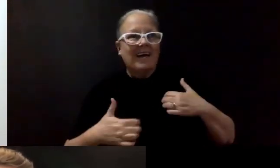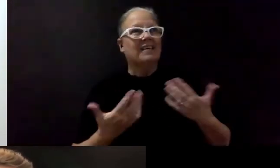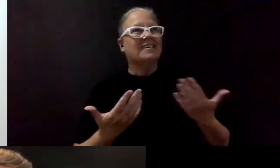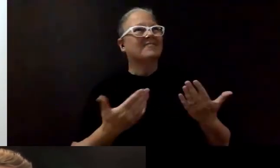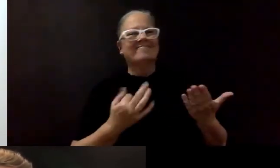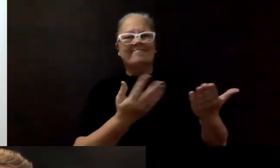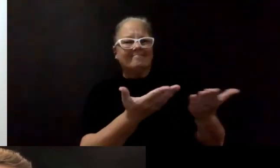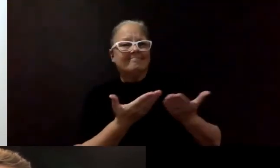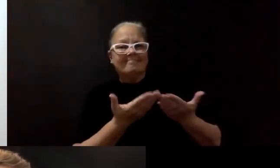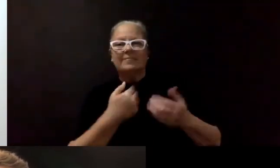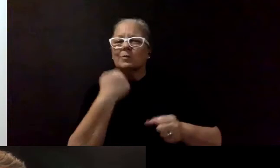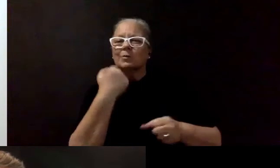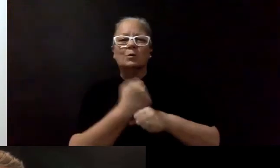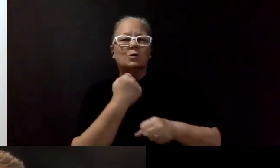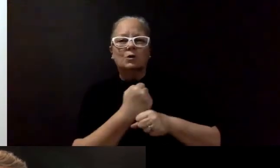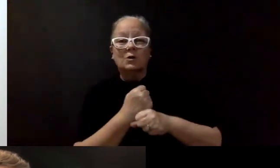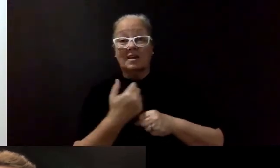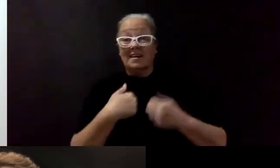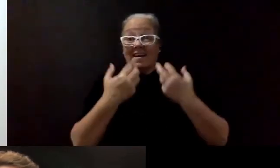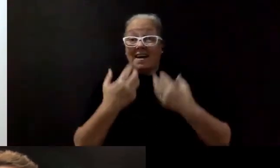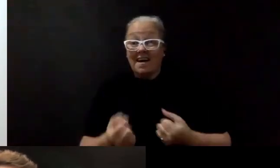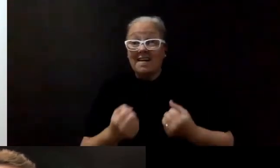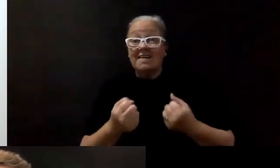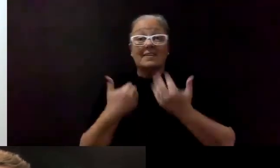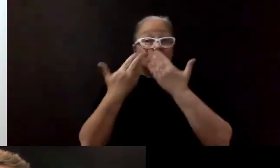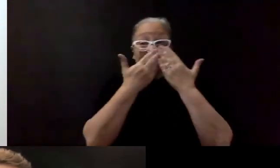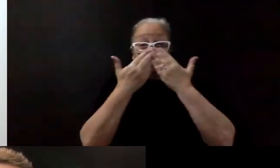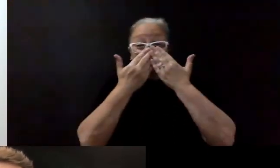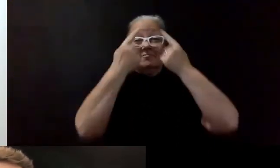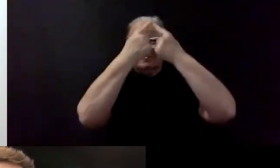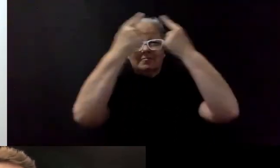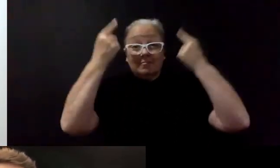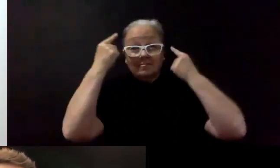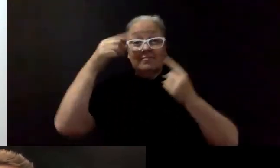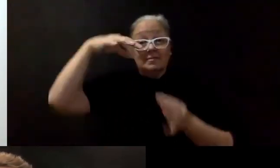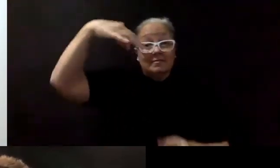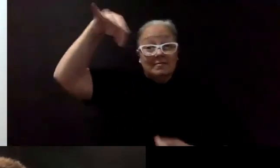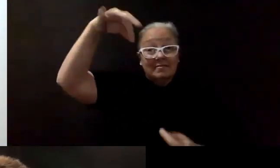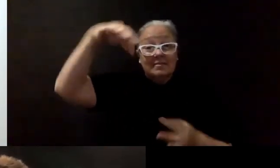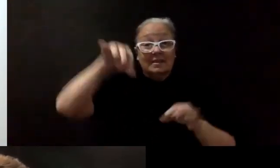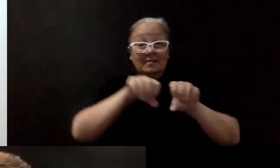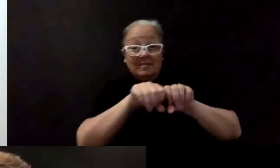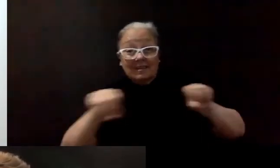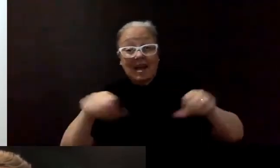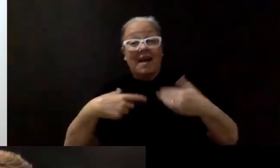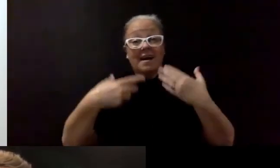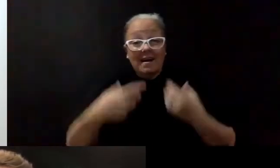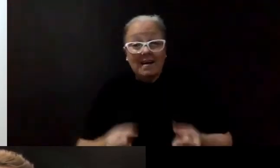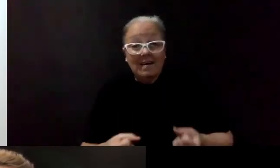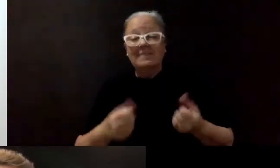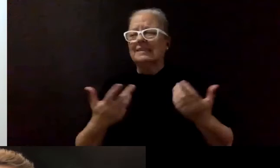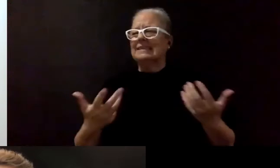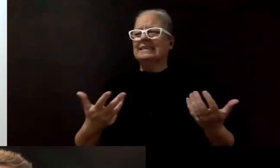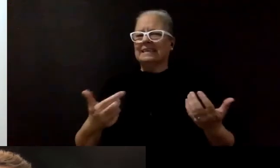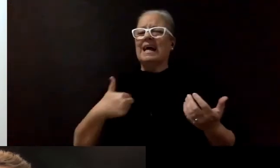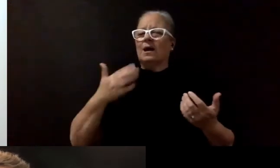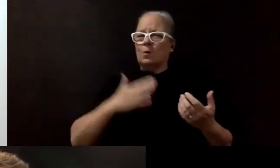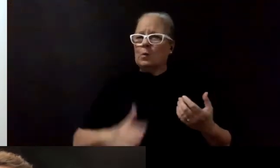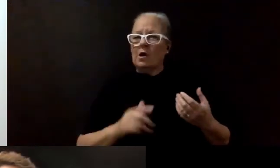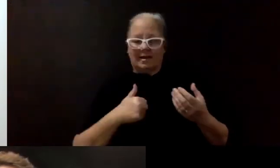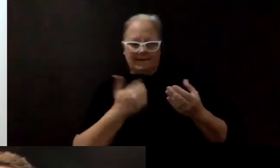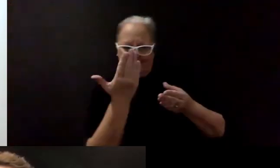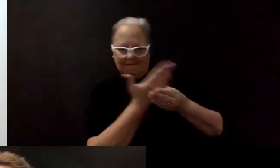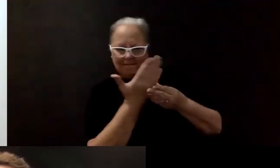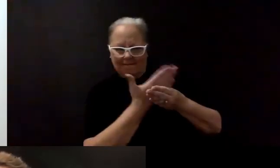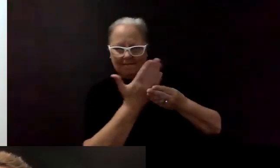anything. But whenever you go for work, they always ask, well, provide a portfolio. And it's such a difficult thing to manage. So if we